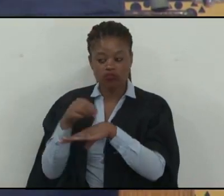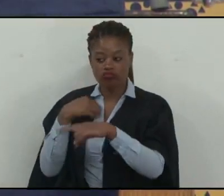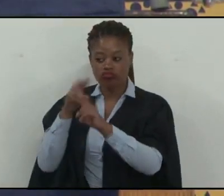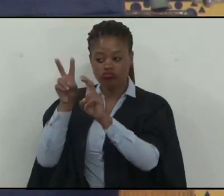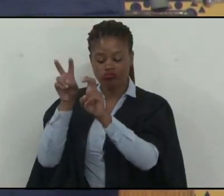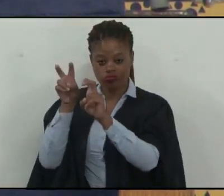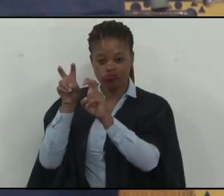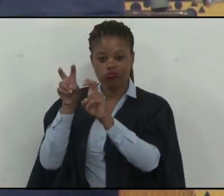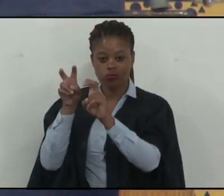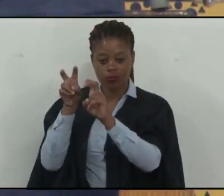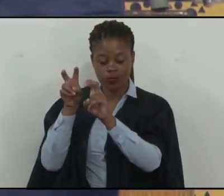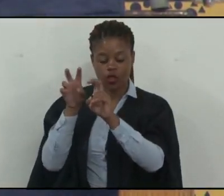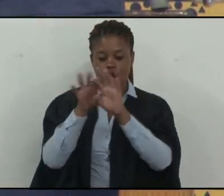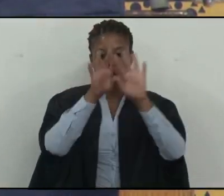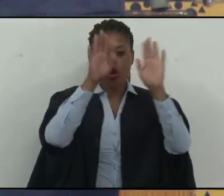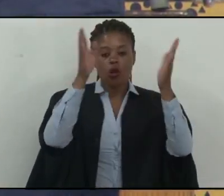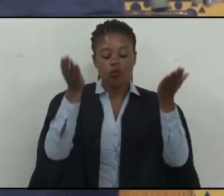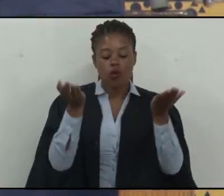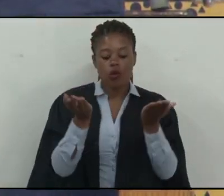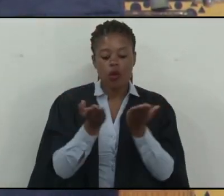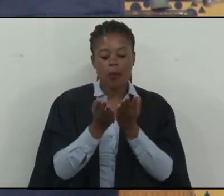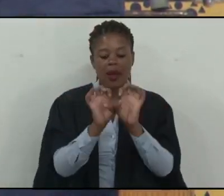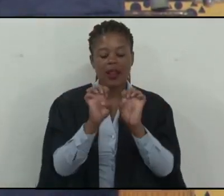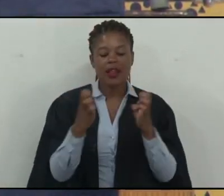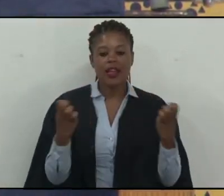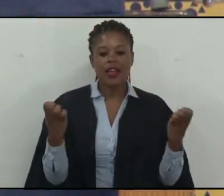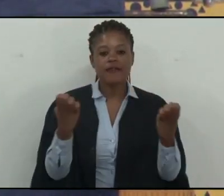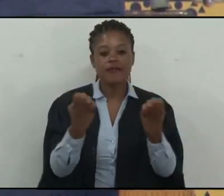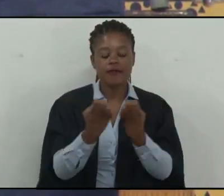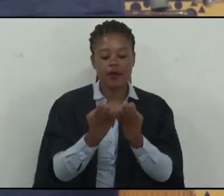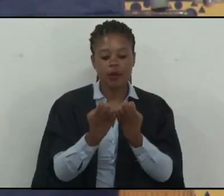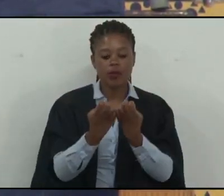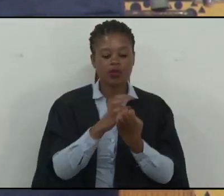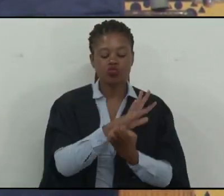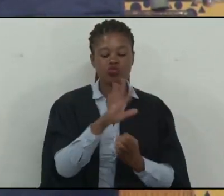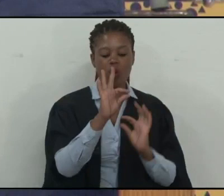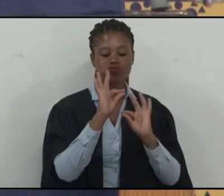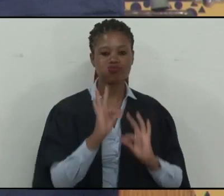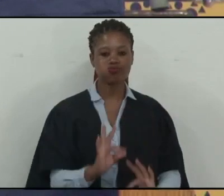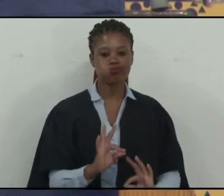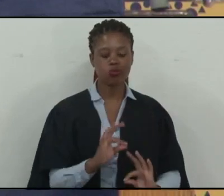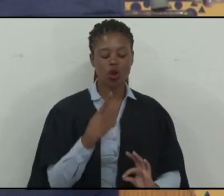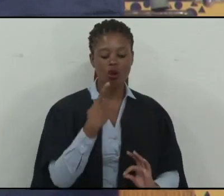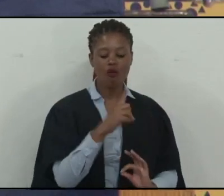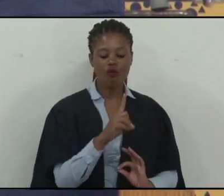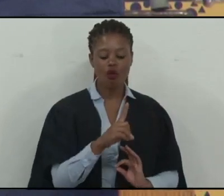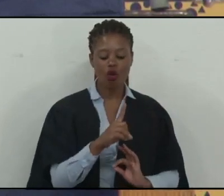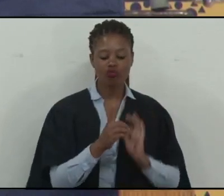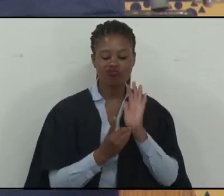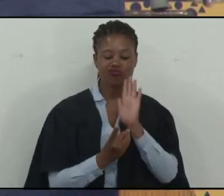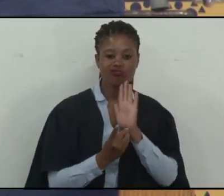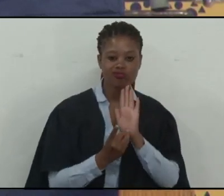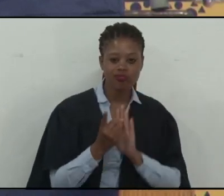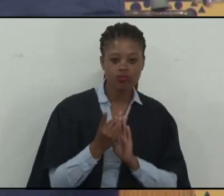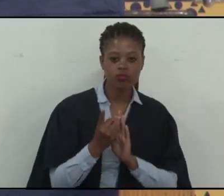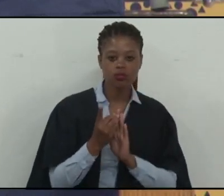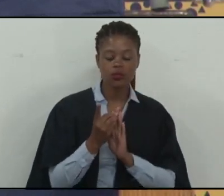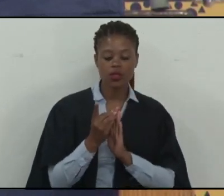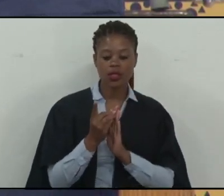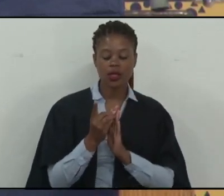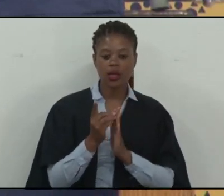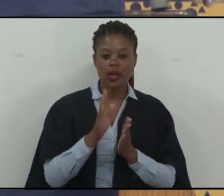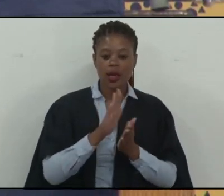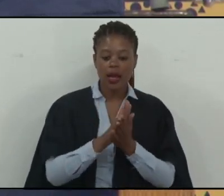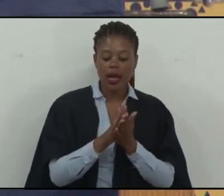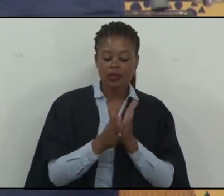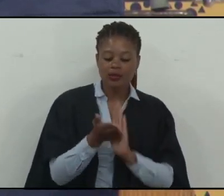quote, "The global environment is not conducive to pursuing development and